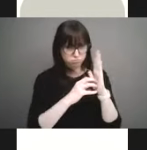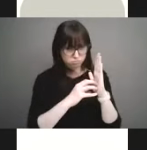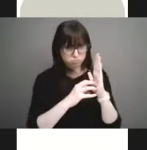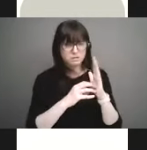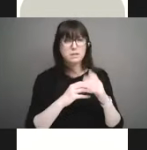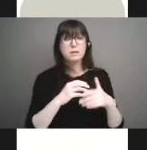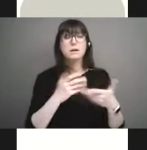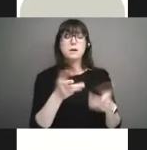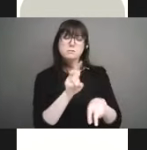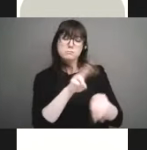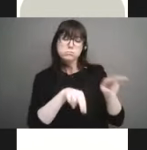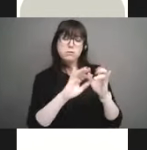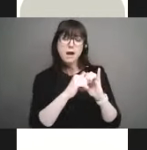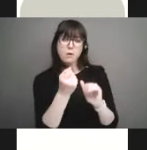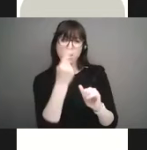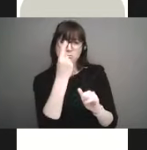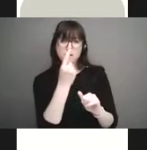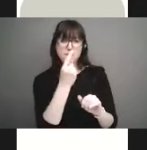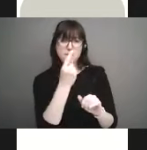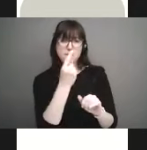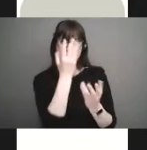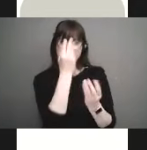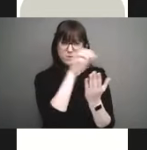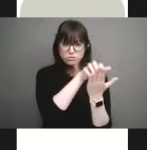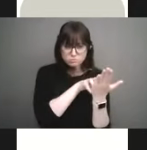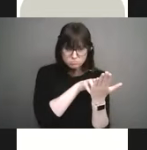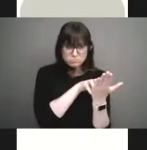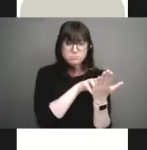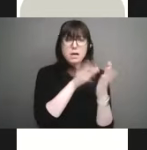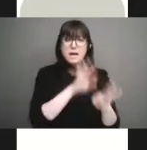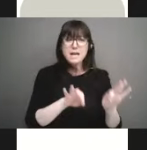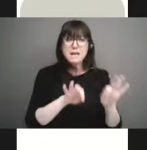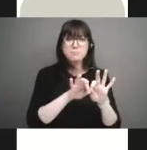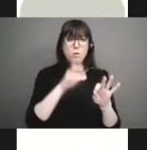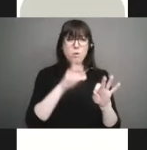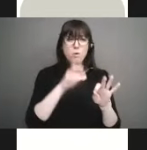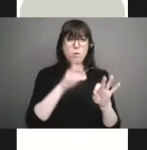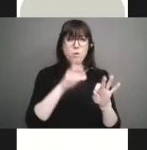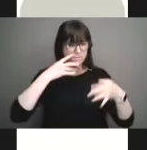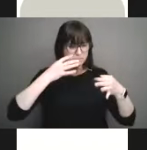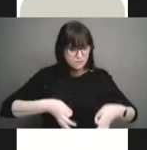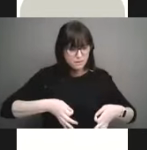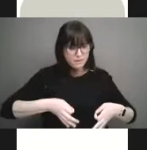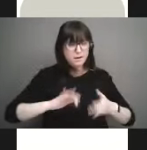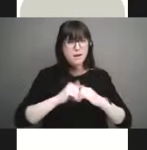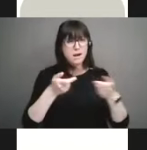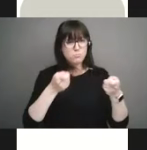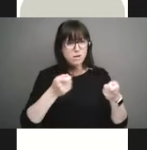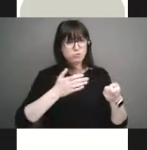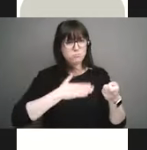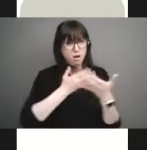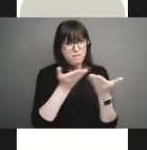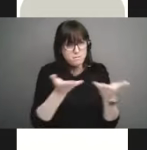this on the ability to understand the information that is relevant to making a decision in the management of one's own